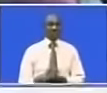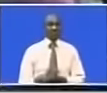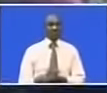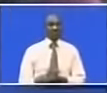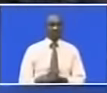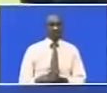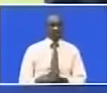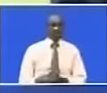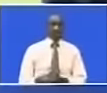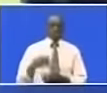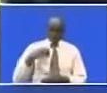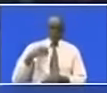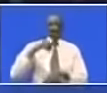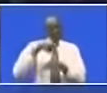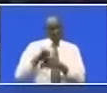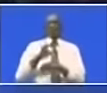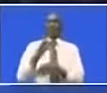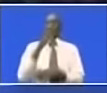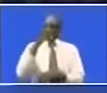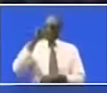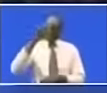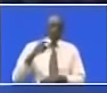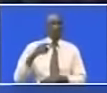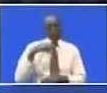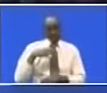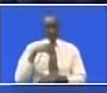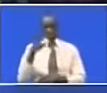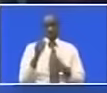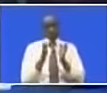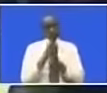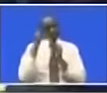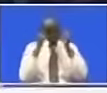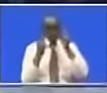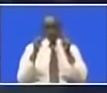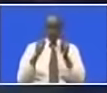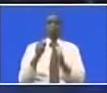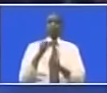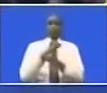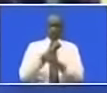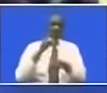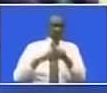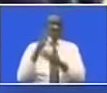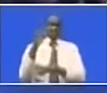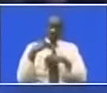We have deployed more than 30,000 Ivorian men and nearly 6,000 UN forces to guarantee the safety of this election.